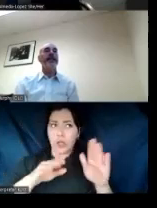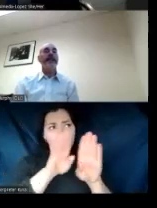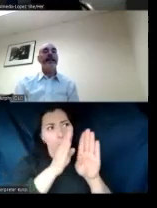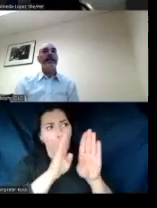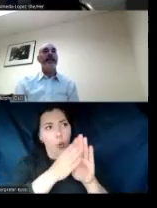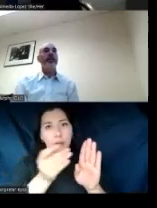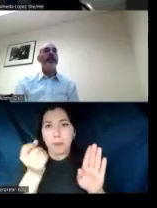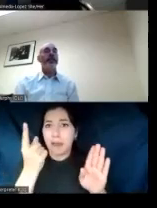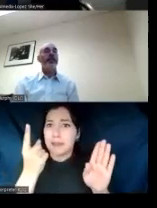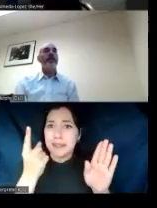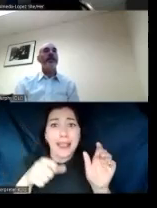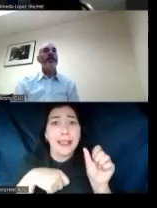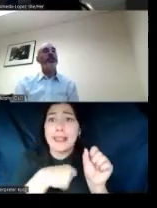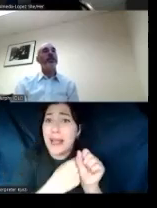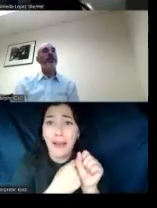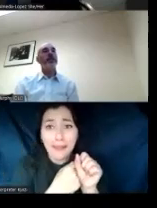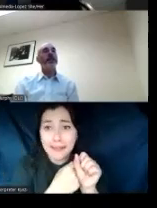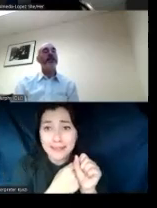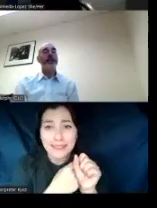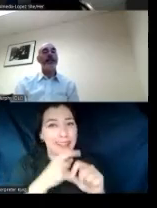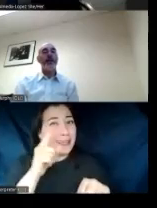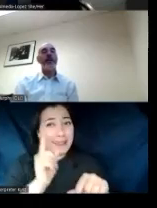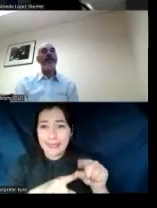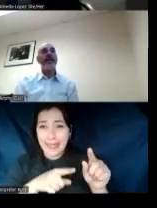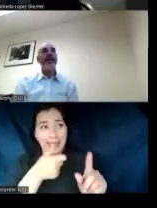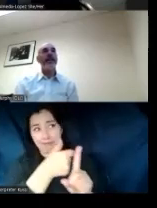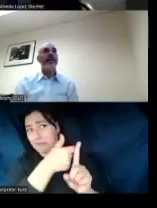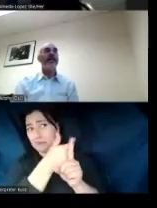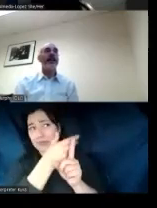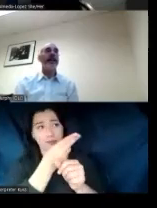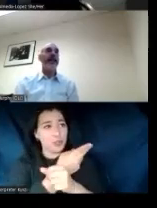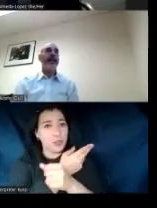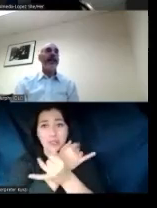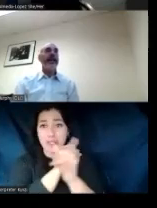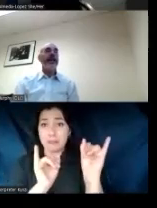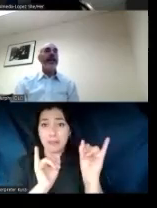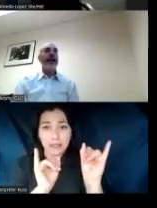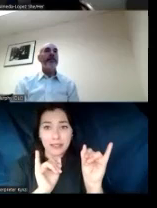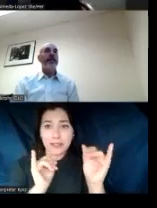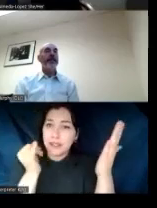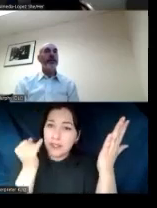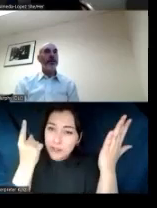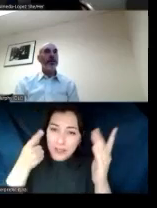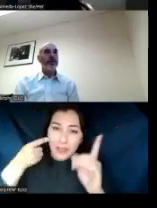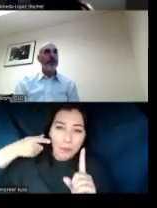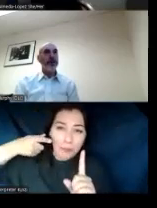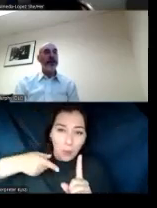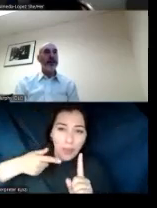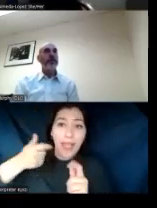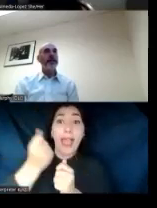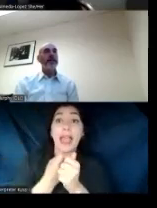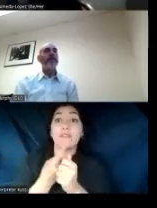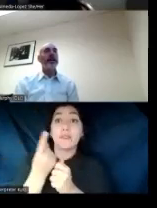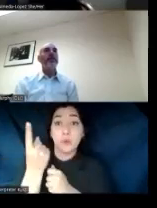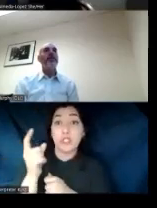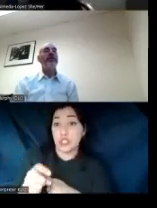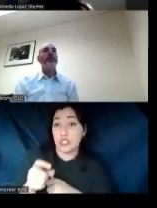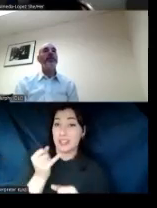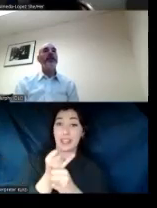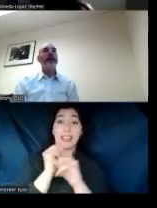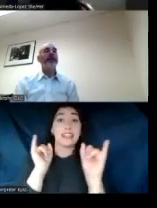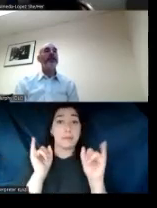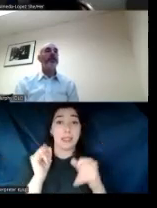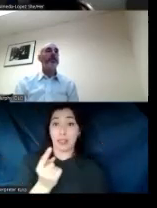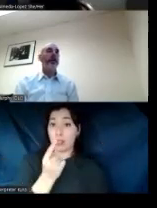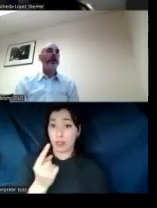independently use it in order to get to a polling place. And then the whole idea here is that every single person should independently be able